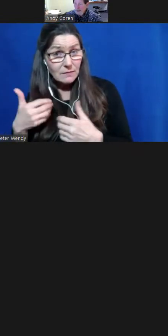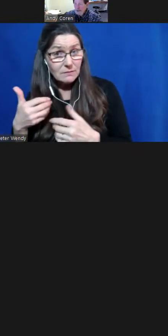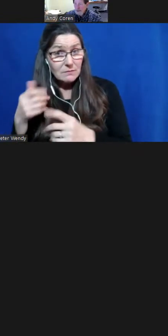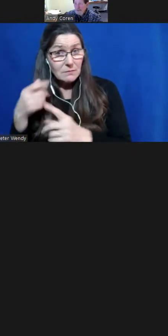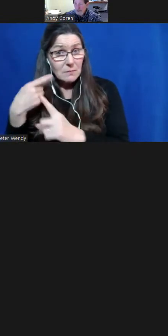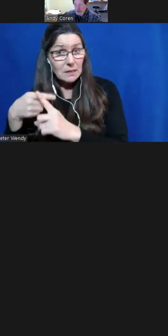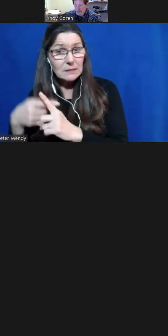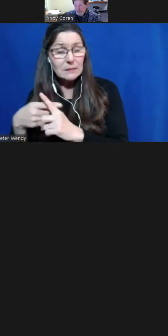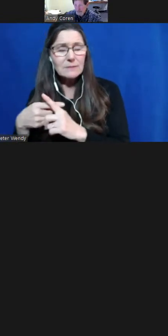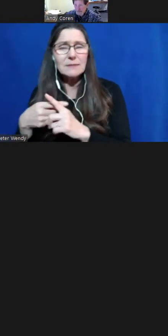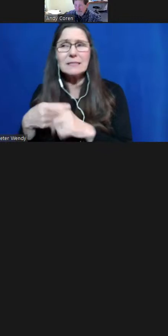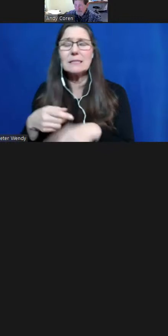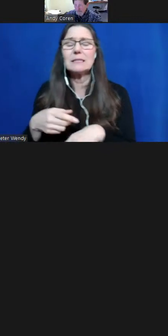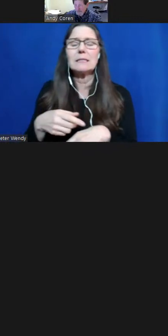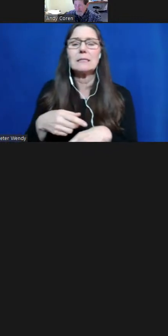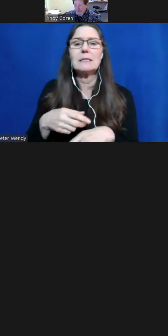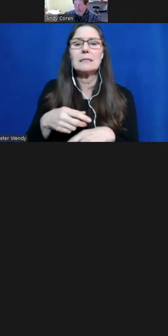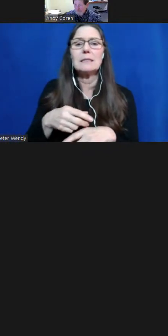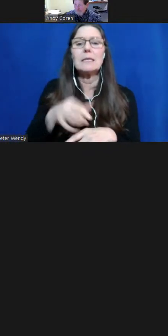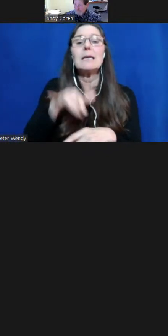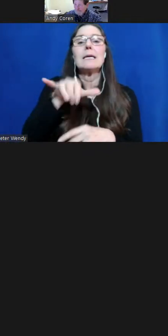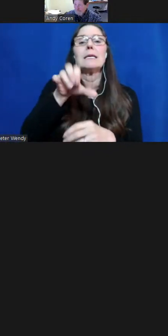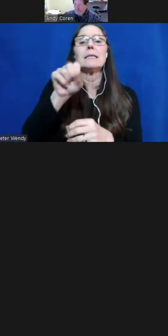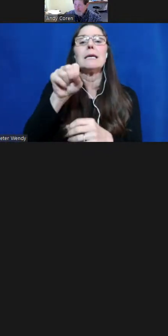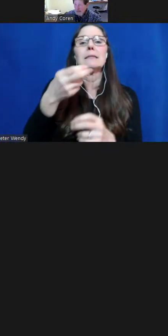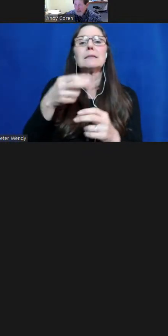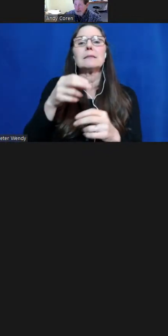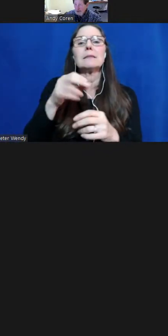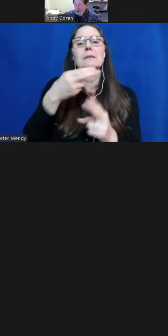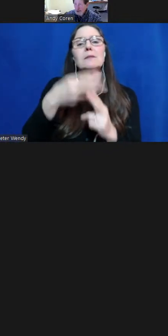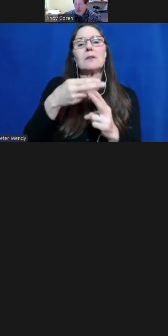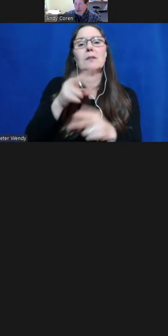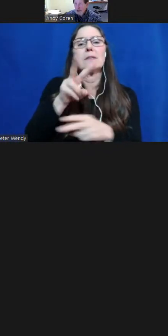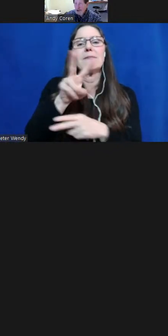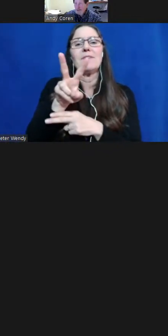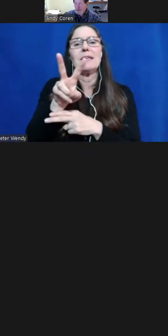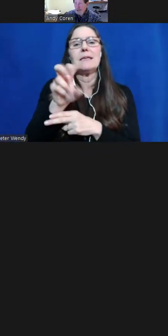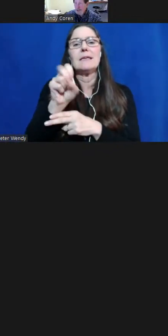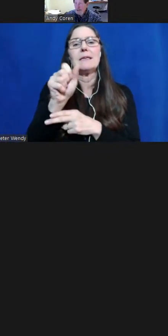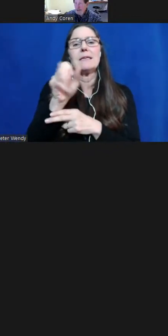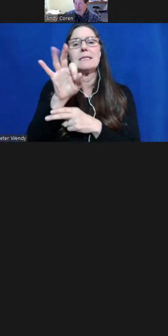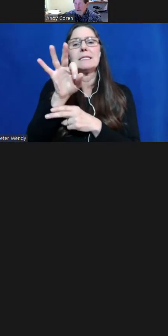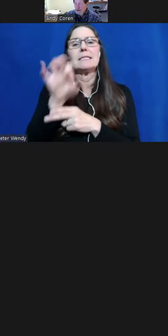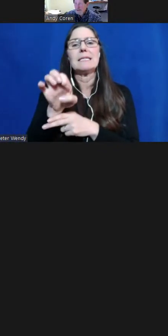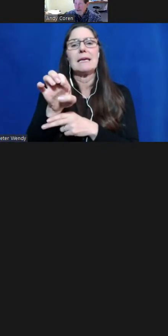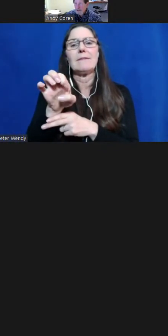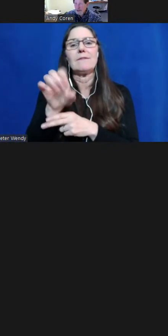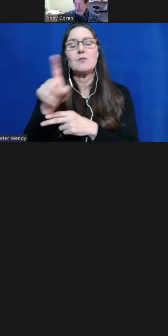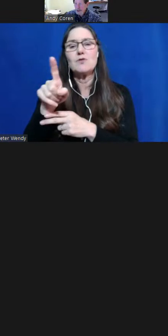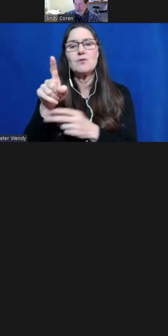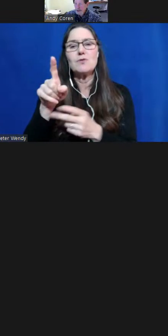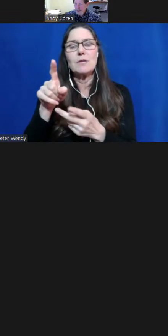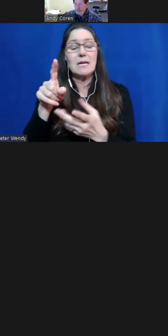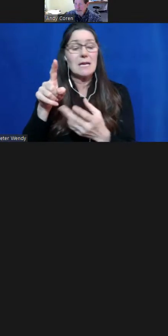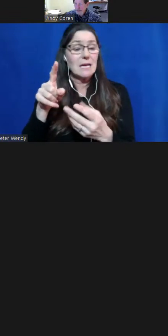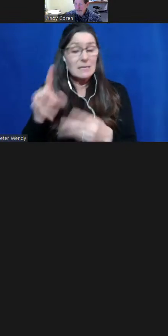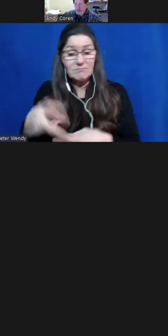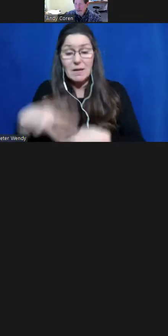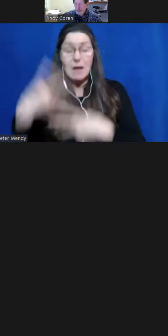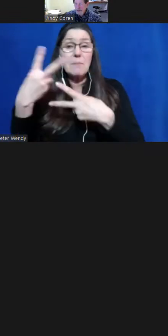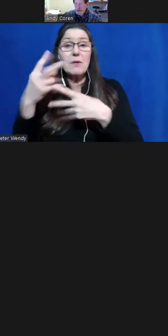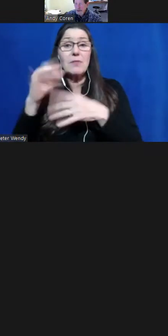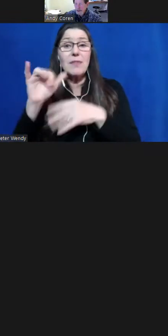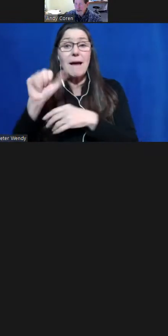Yeah, it is. It's vSafe. okay. Yeah, so you can just put that into your browser and you can